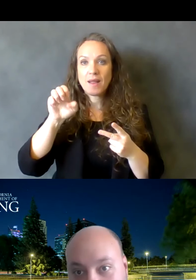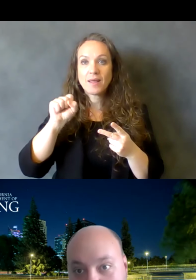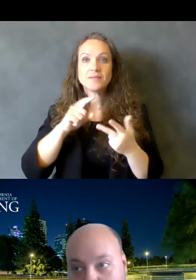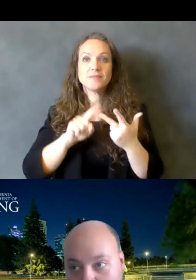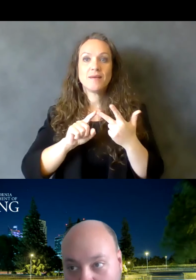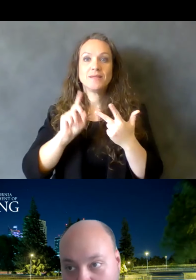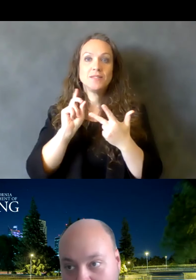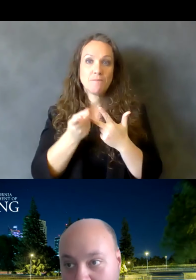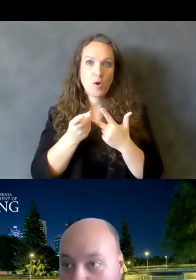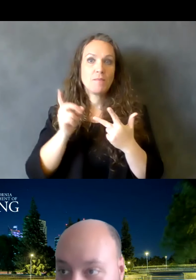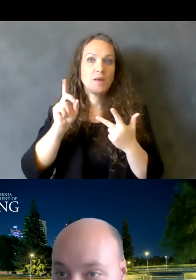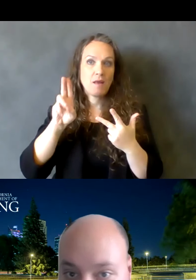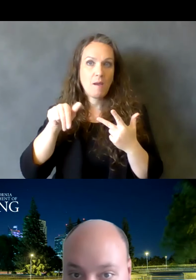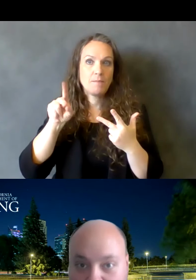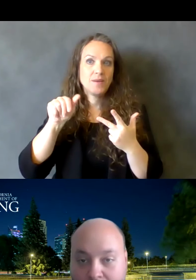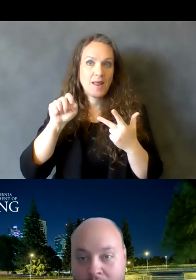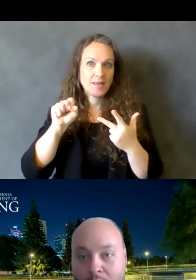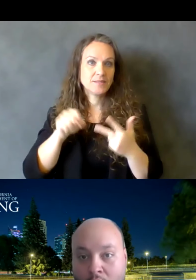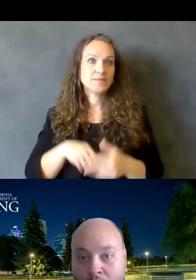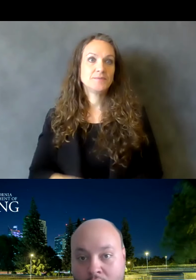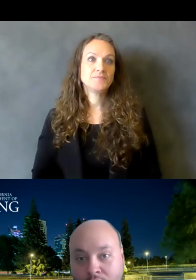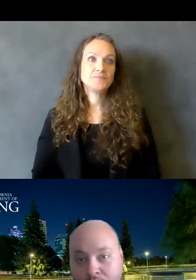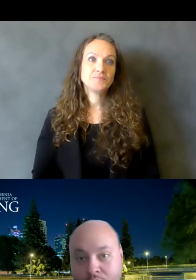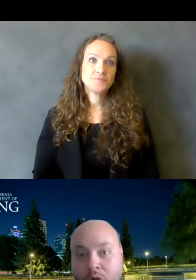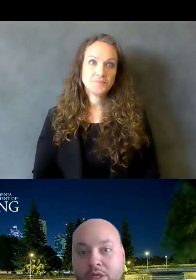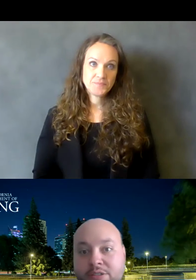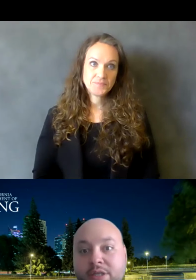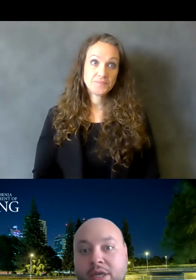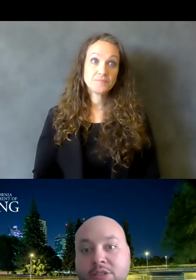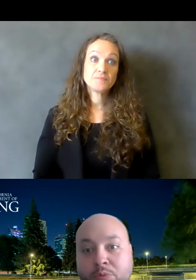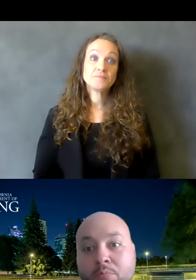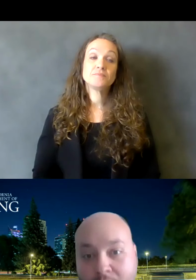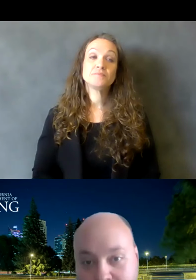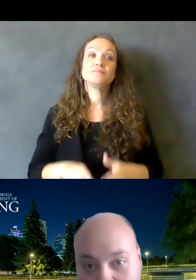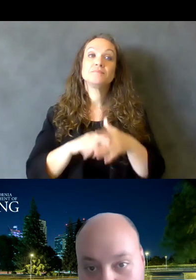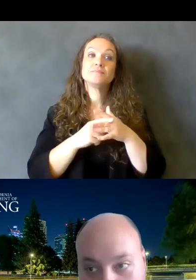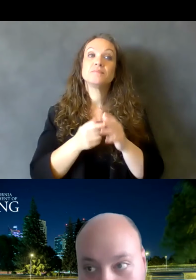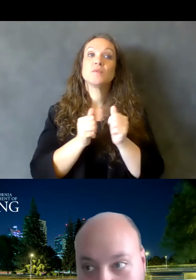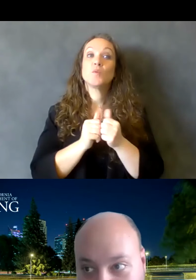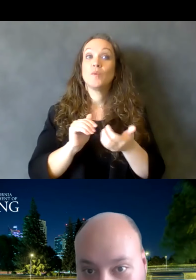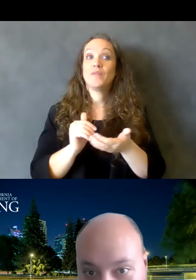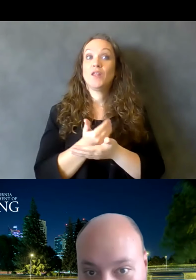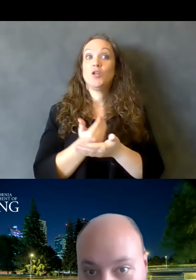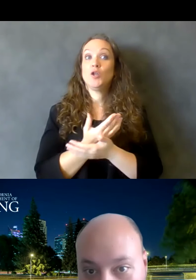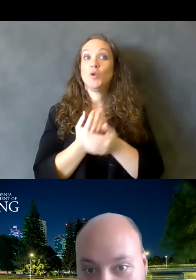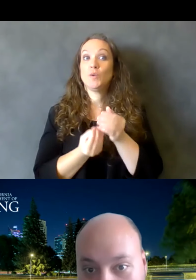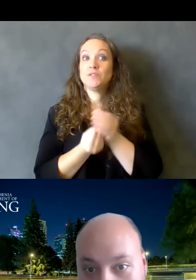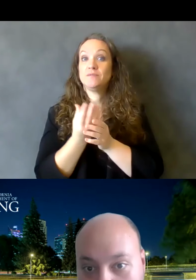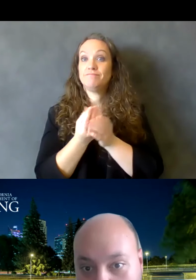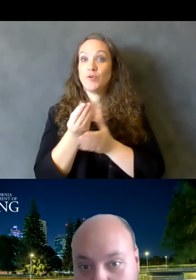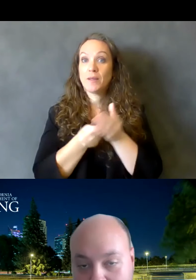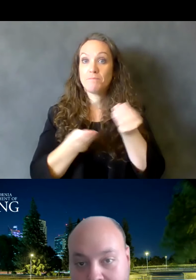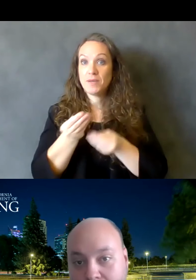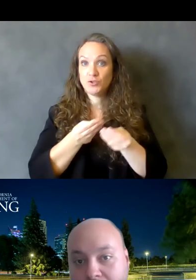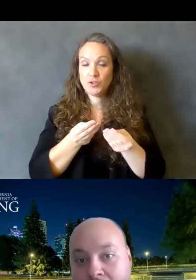updates. So I'll start with our new state spring budget proposals. Listed